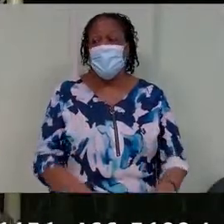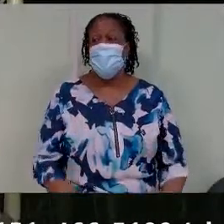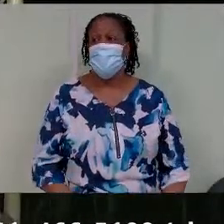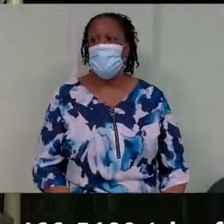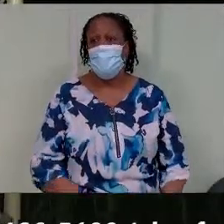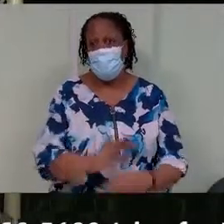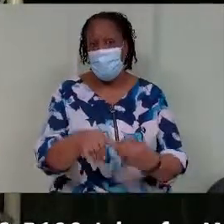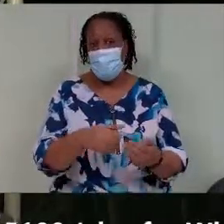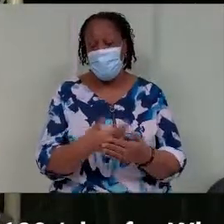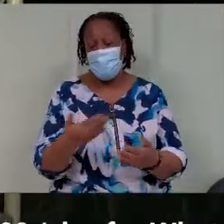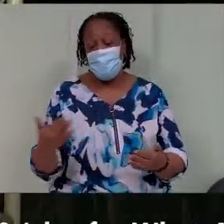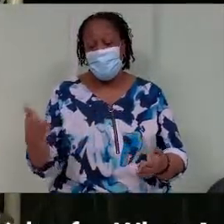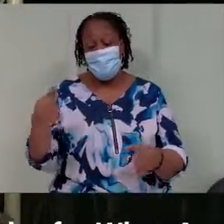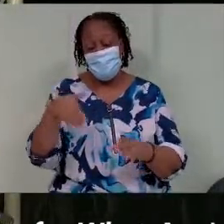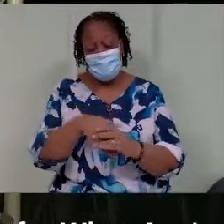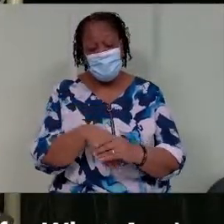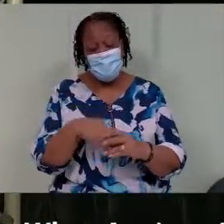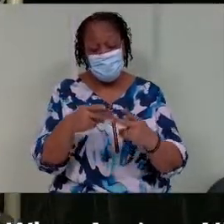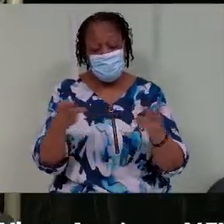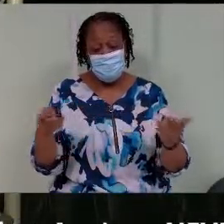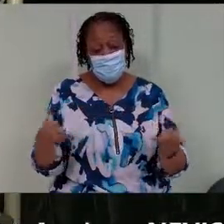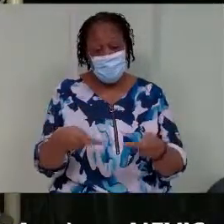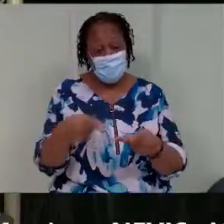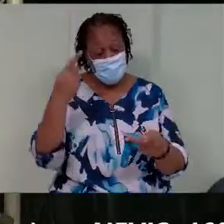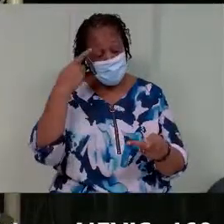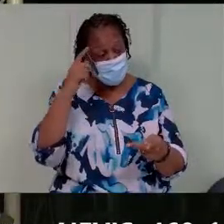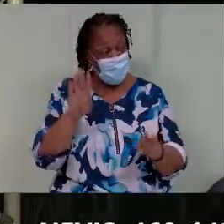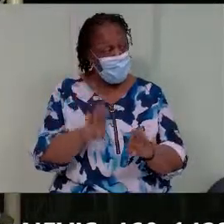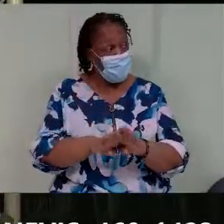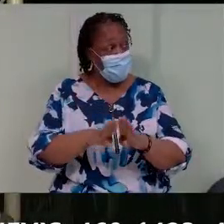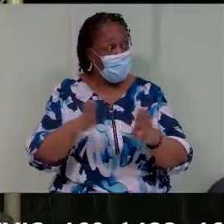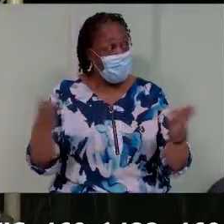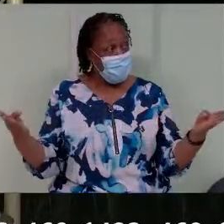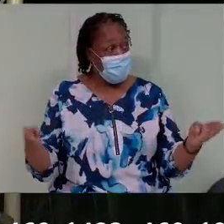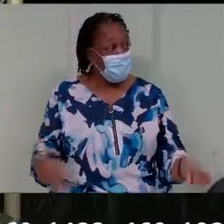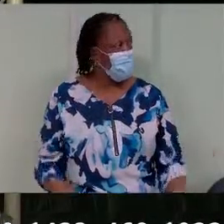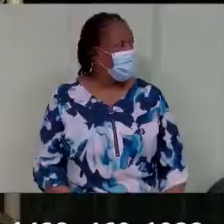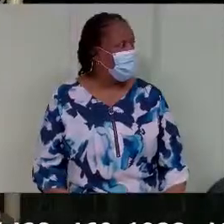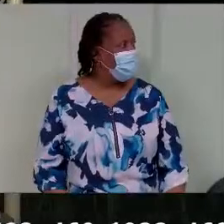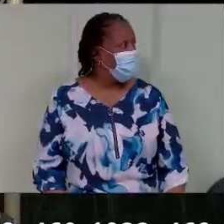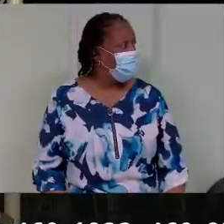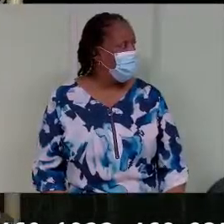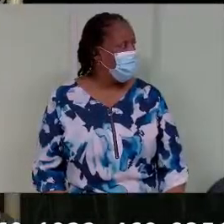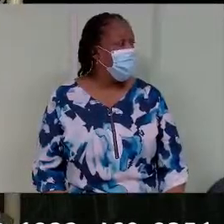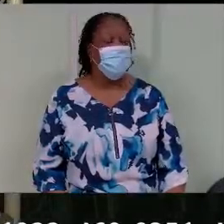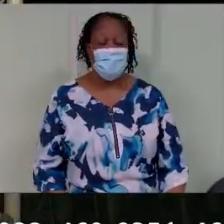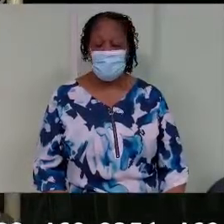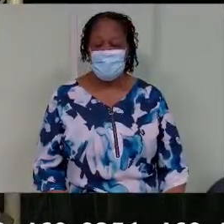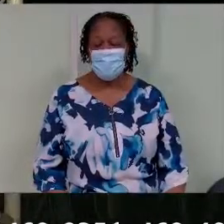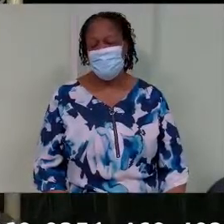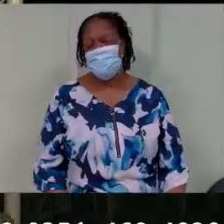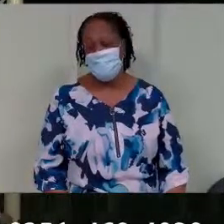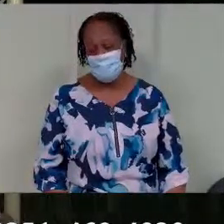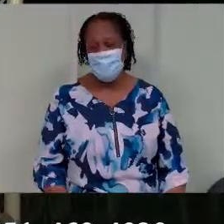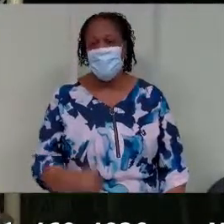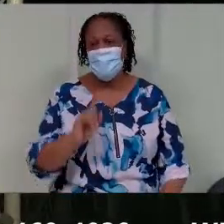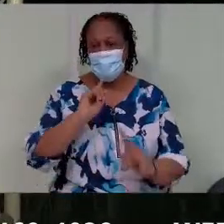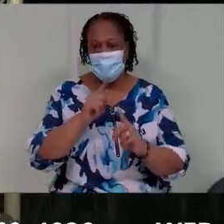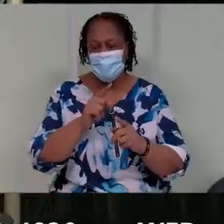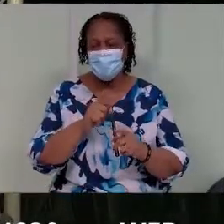Thank you, Mr. Williams. An excellent question. I think we have been doing well in preparing